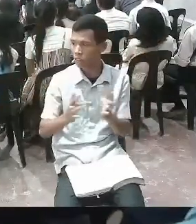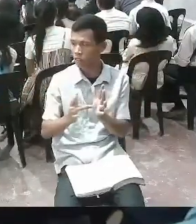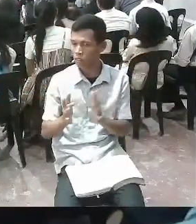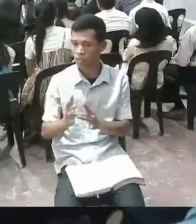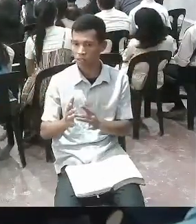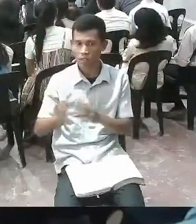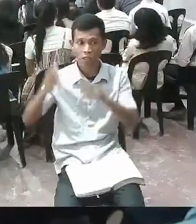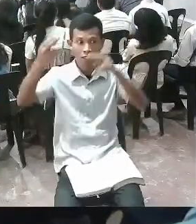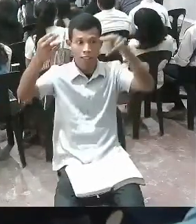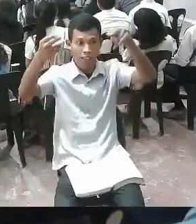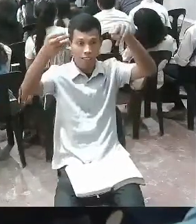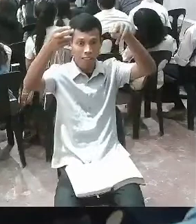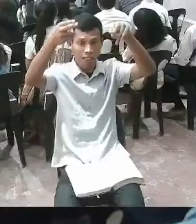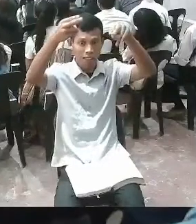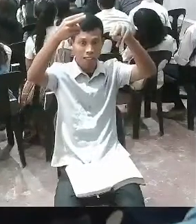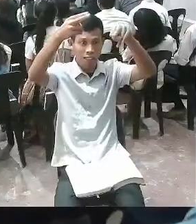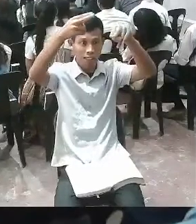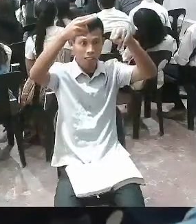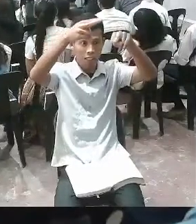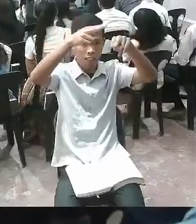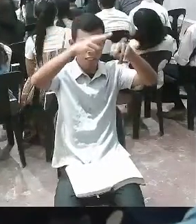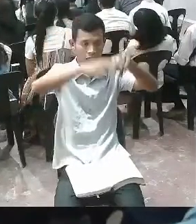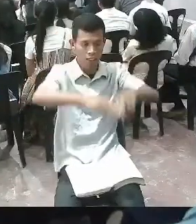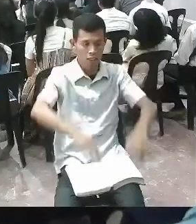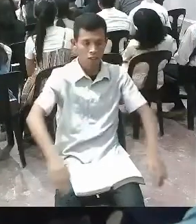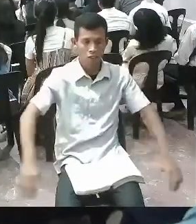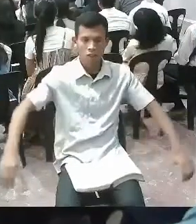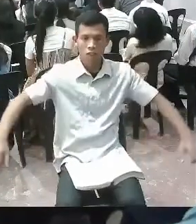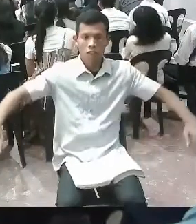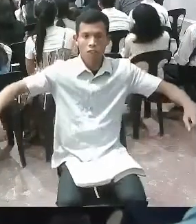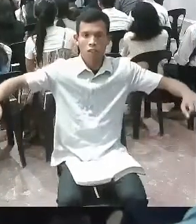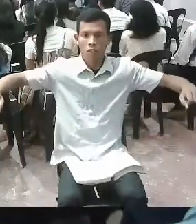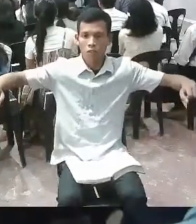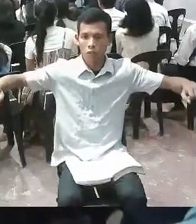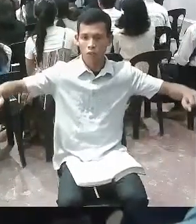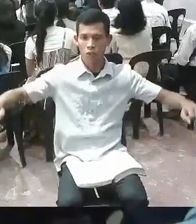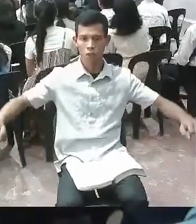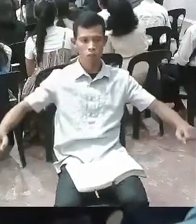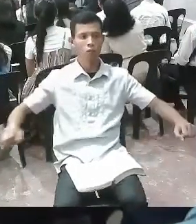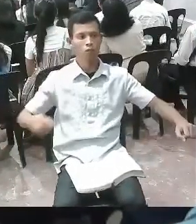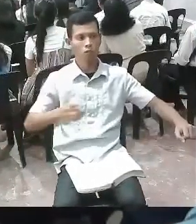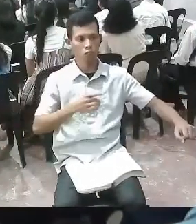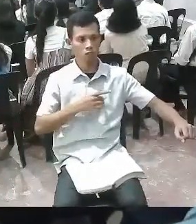sitting on the throne of David.